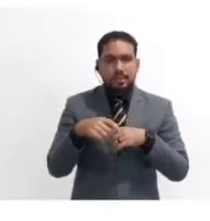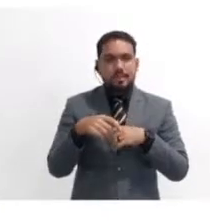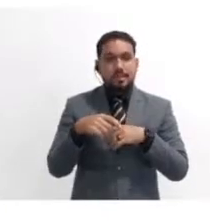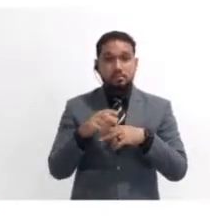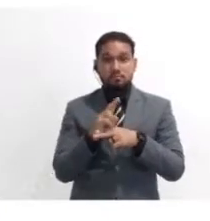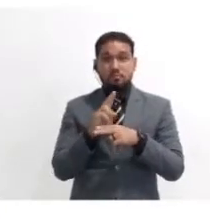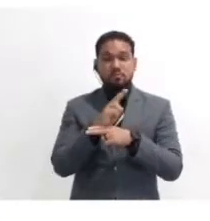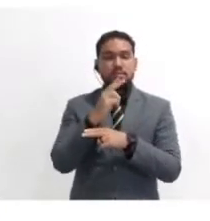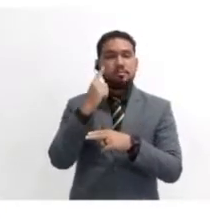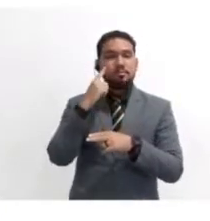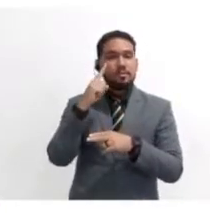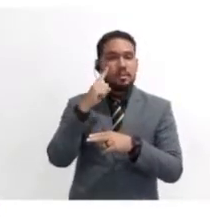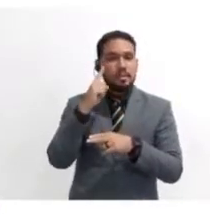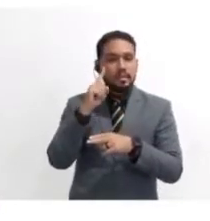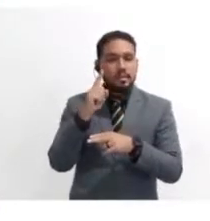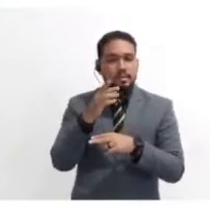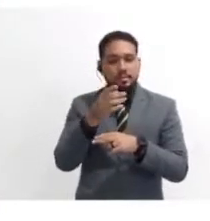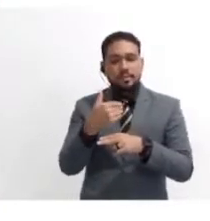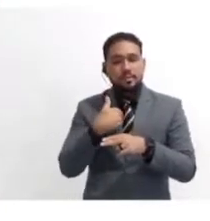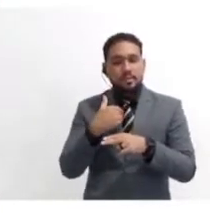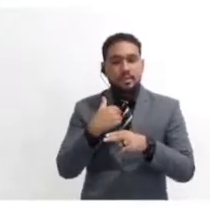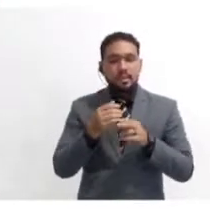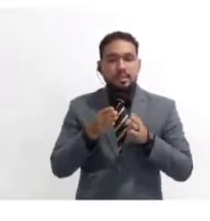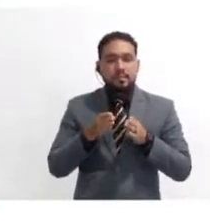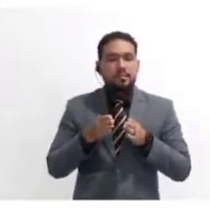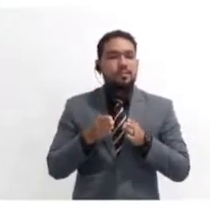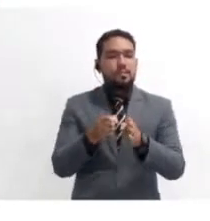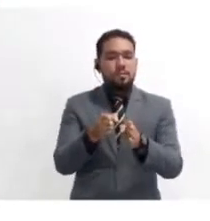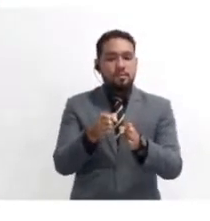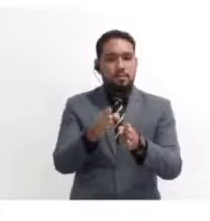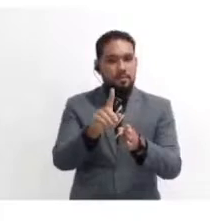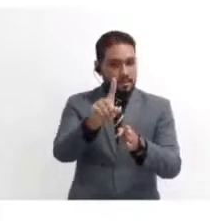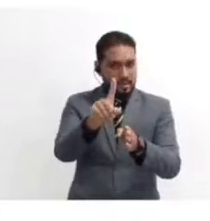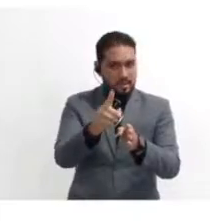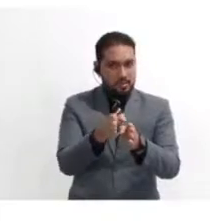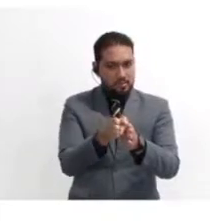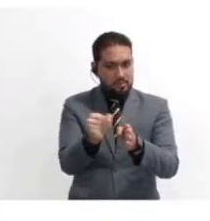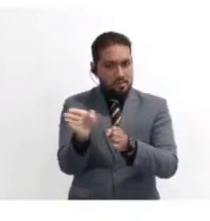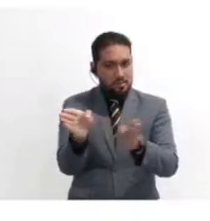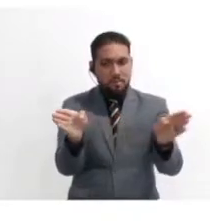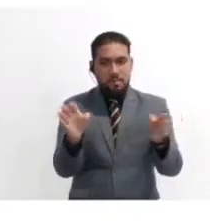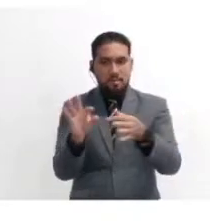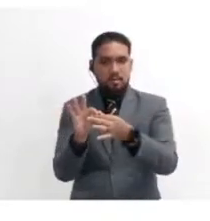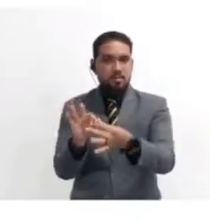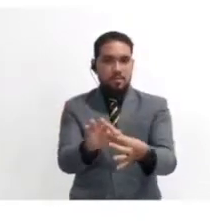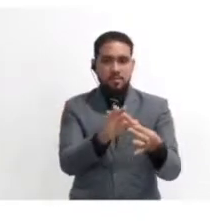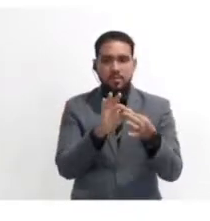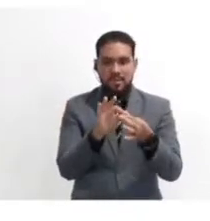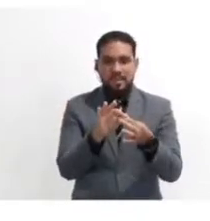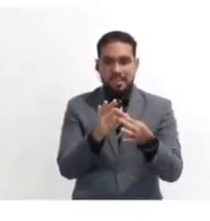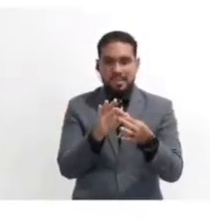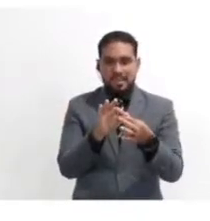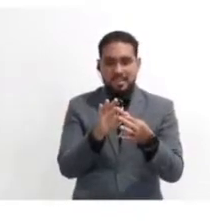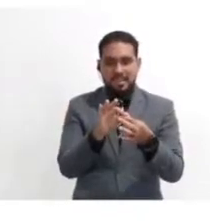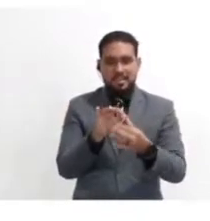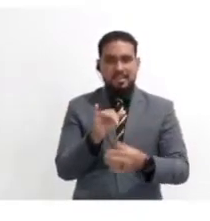via, or a 2ESV. So this is a specialized kind of, we call it